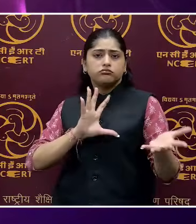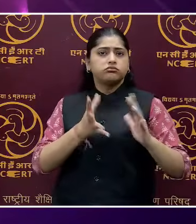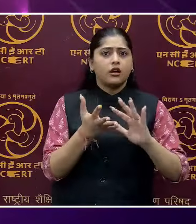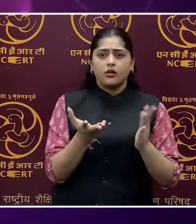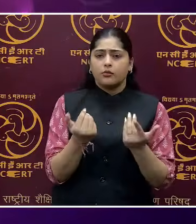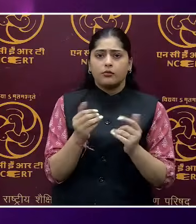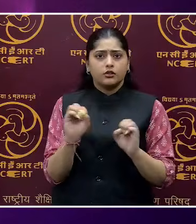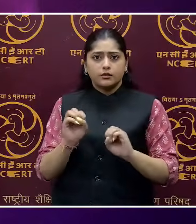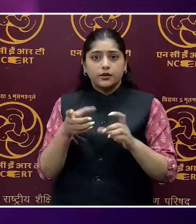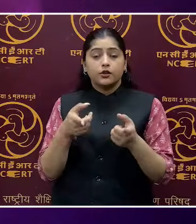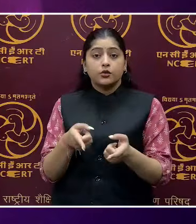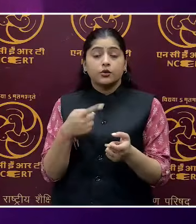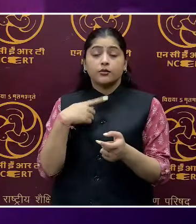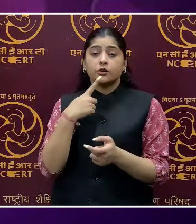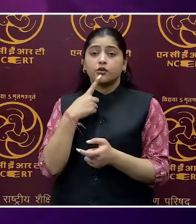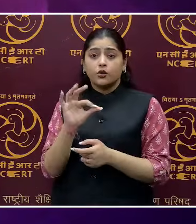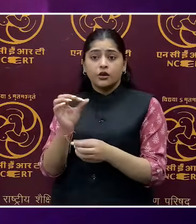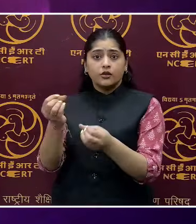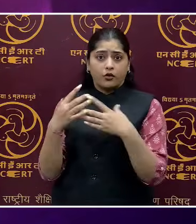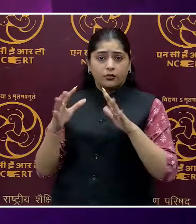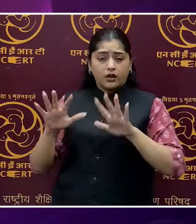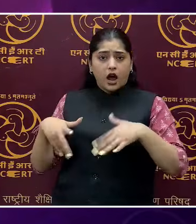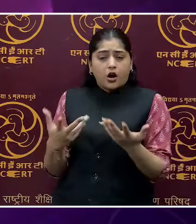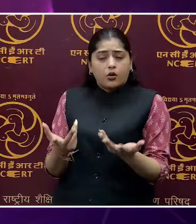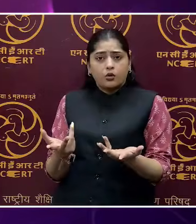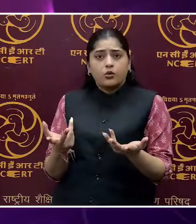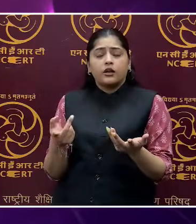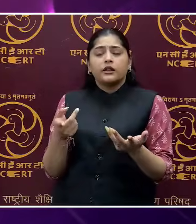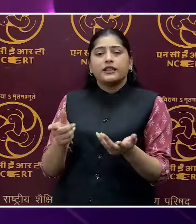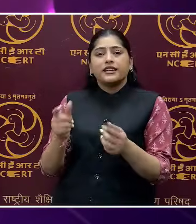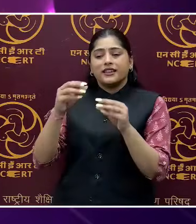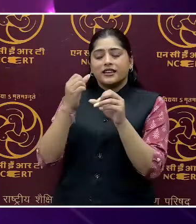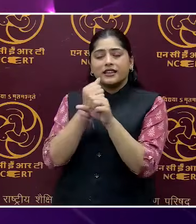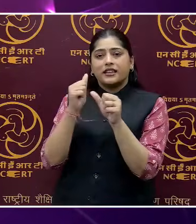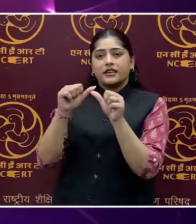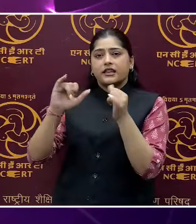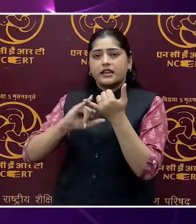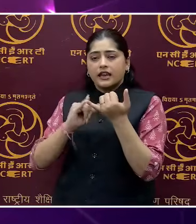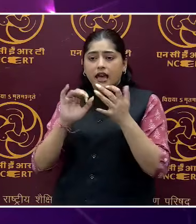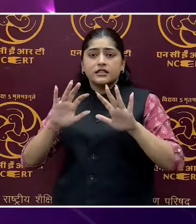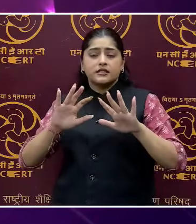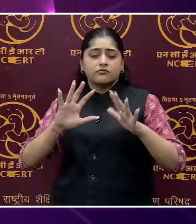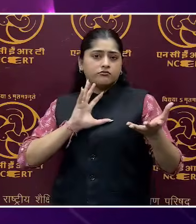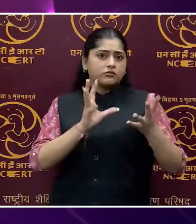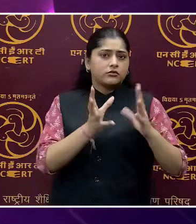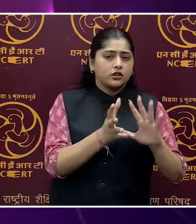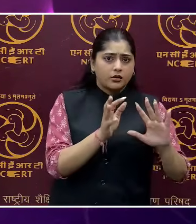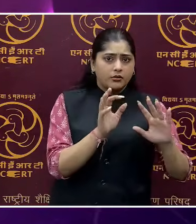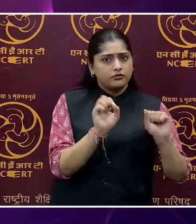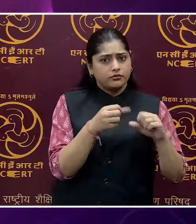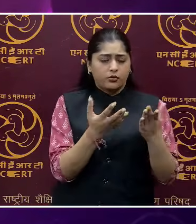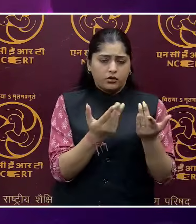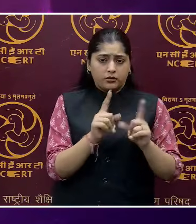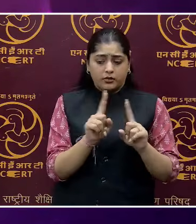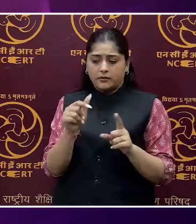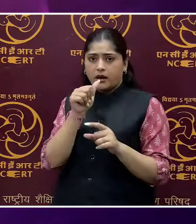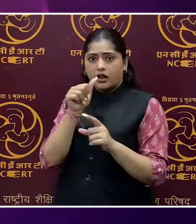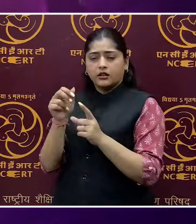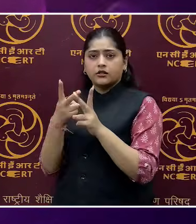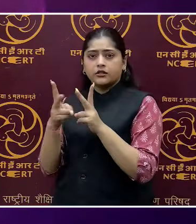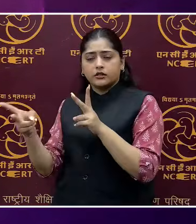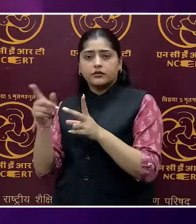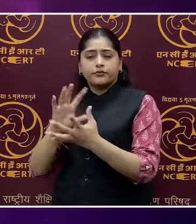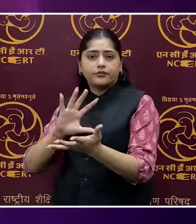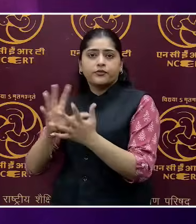experiment and tells that how the gases are readily compressible while liquids are not. Anjana ma'am, you